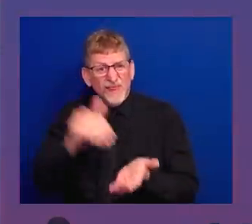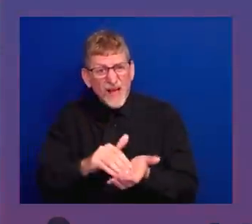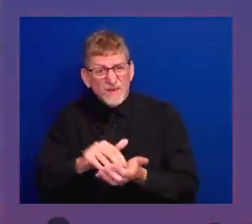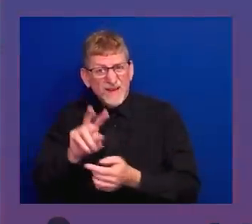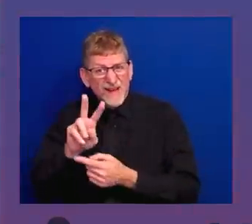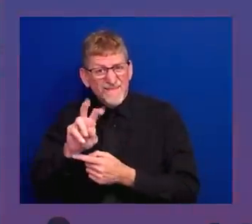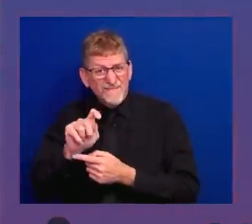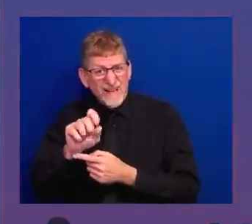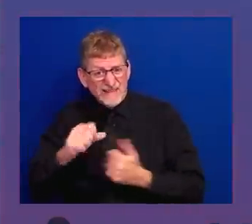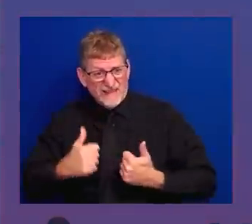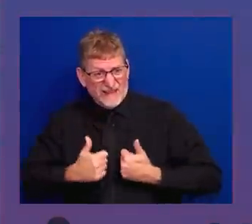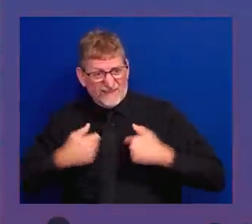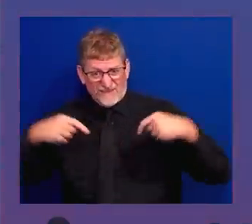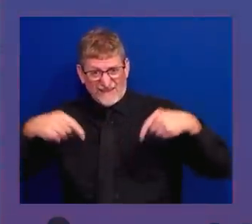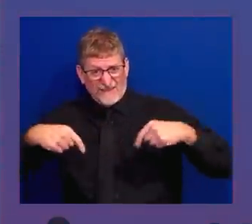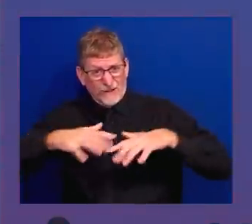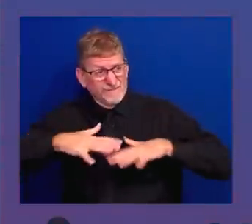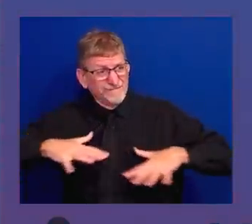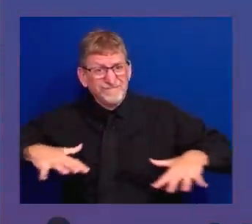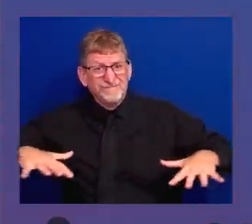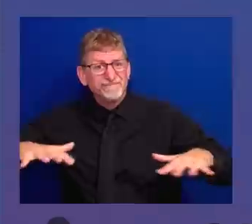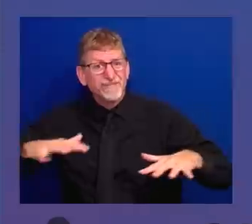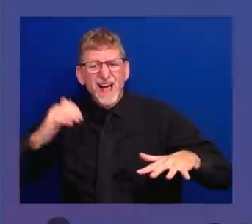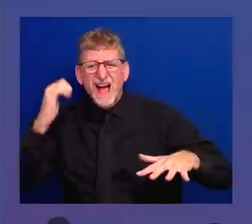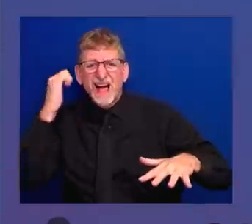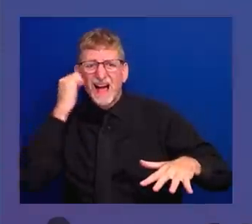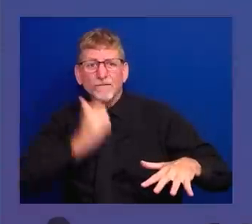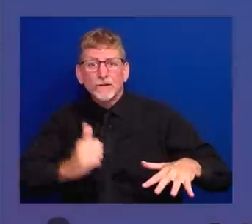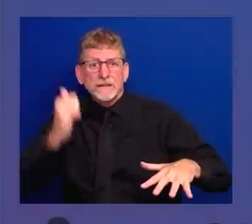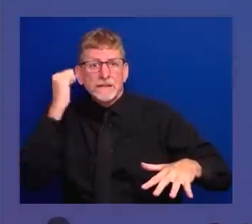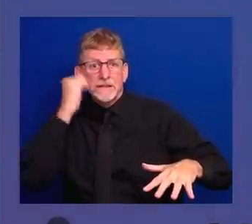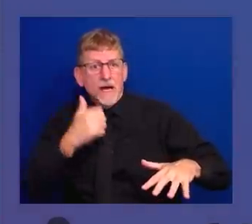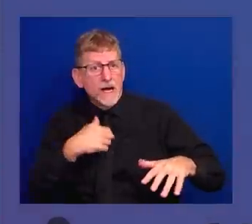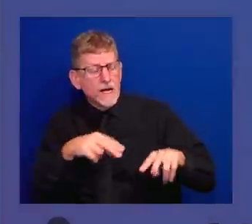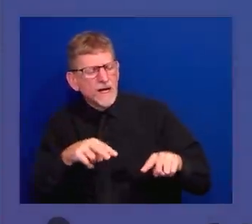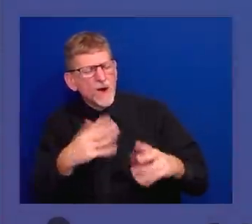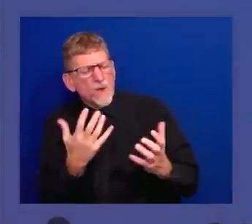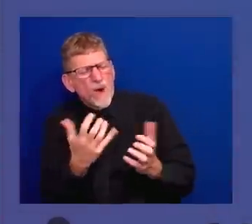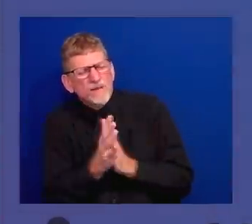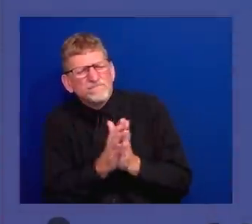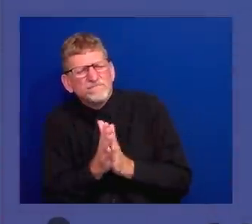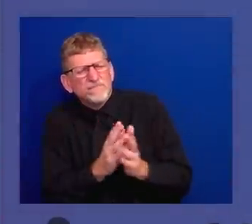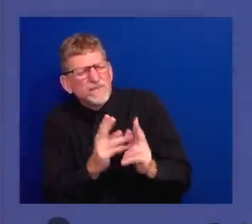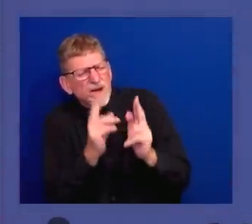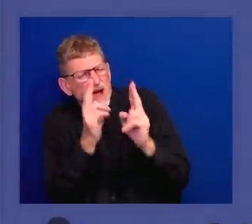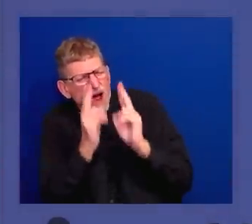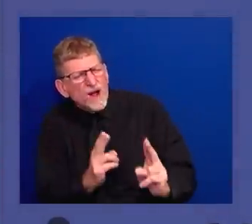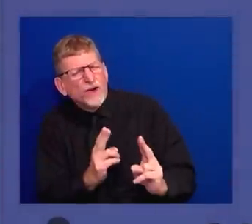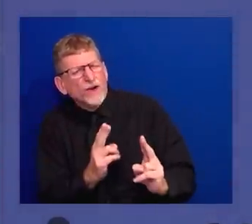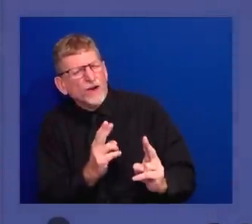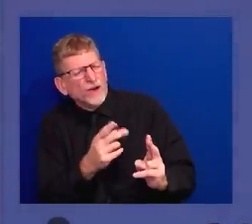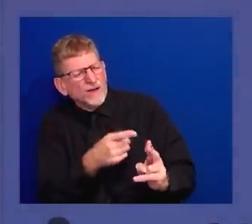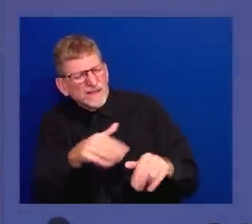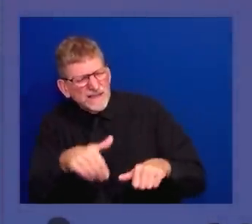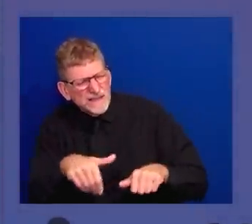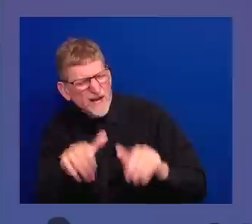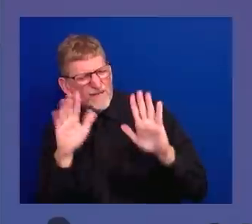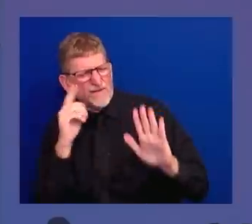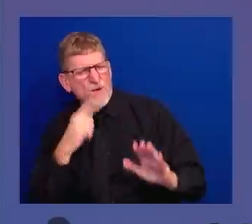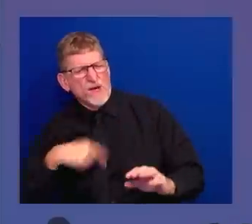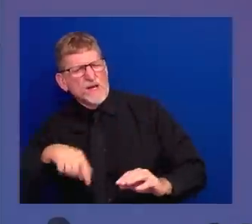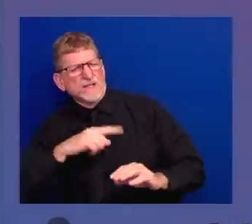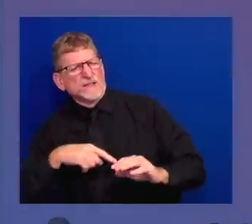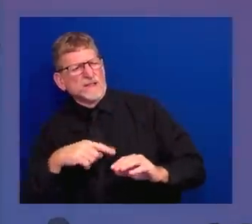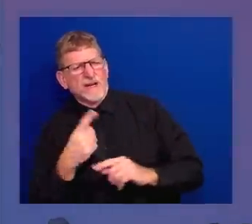we honor the sacrifices they've made. Just last year, we broke ground on the Tuskegee Airmen Texas